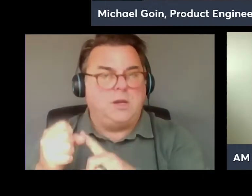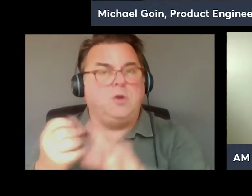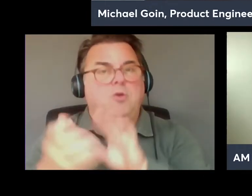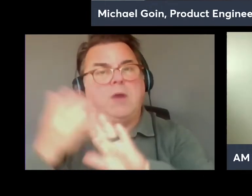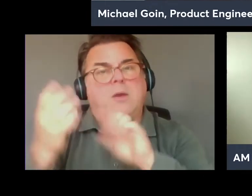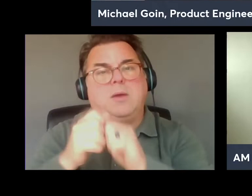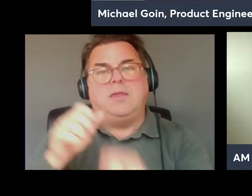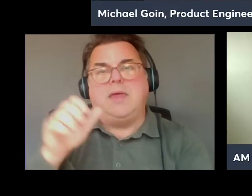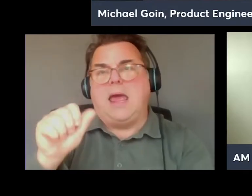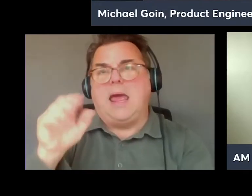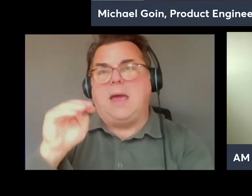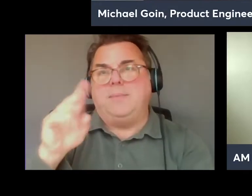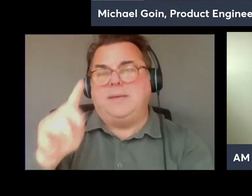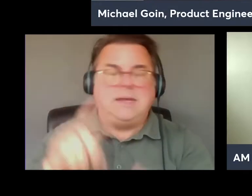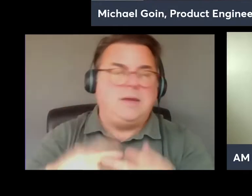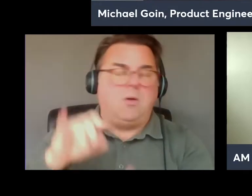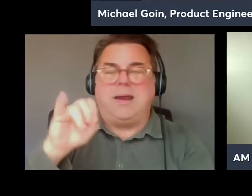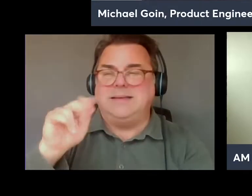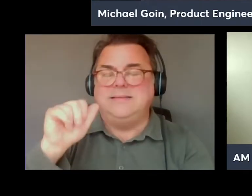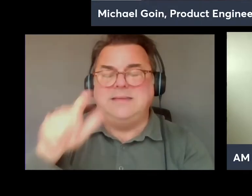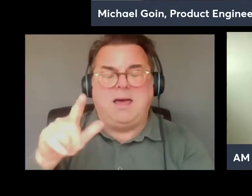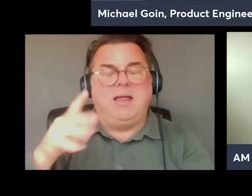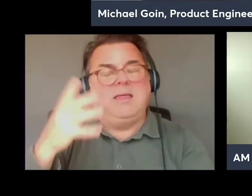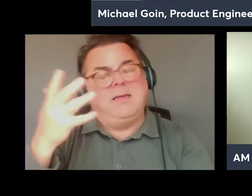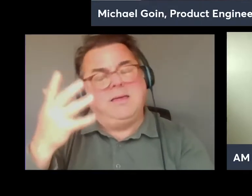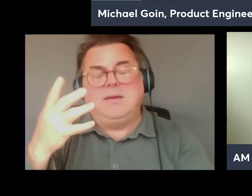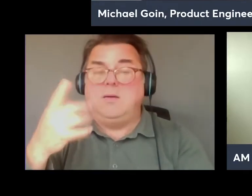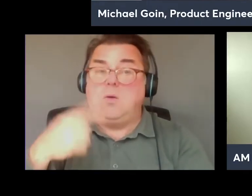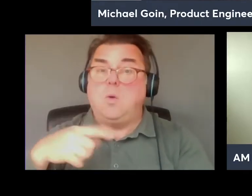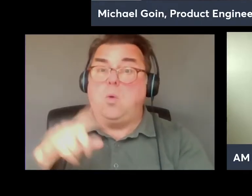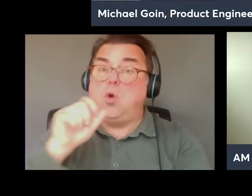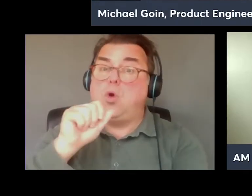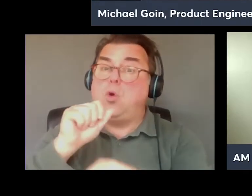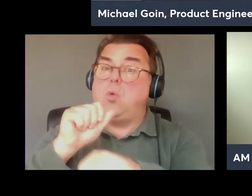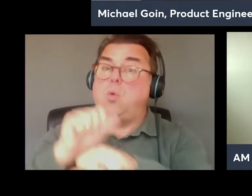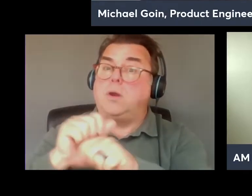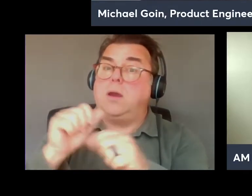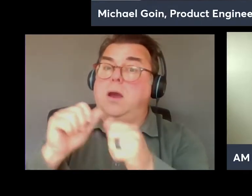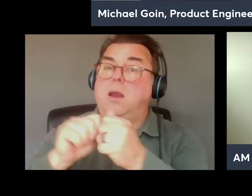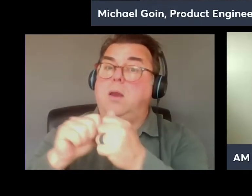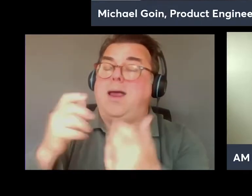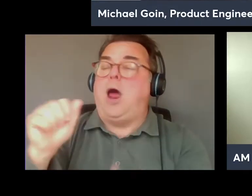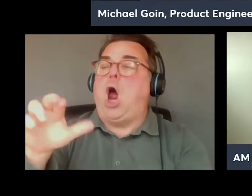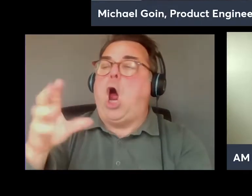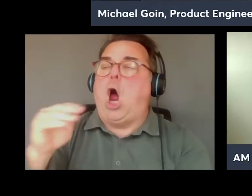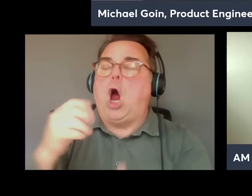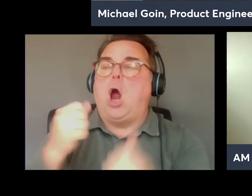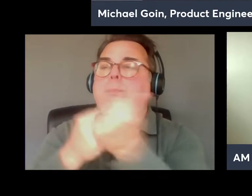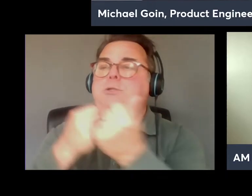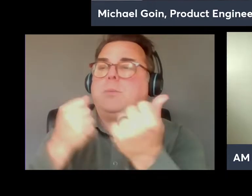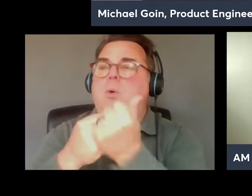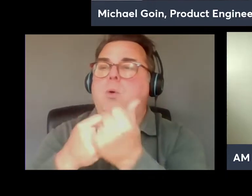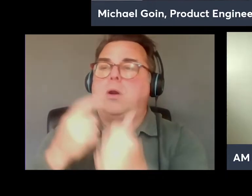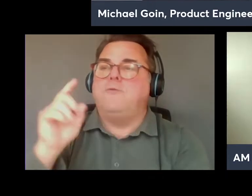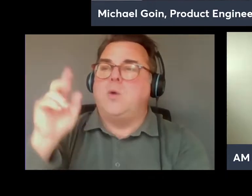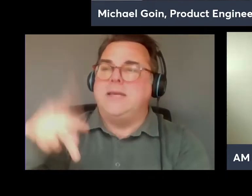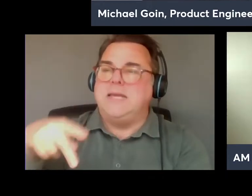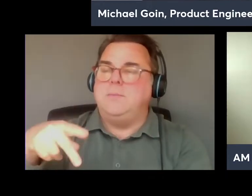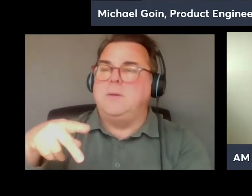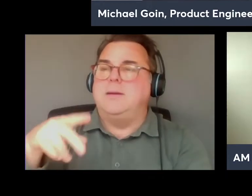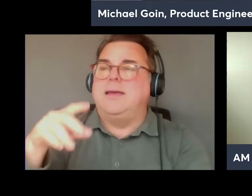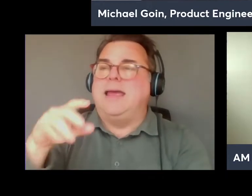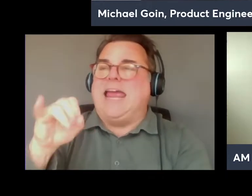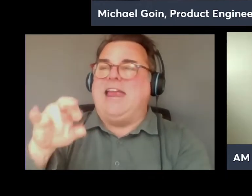Intel. And we're even working on ARM support for our deep sparse inference engine in the near